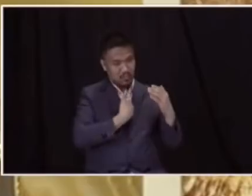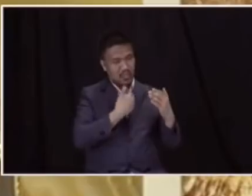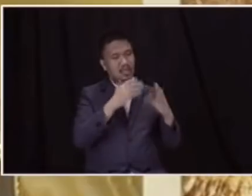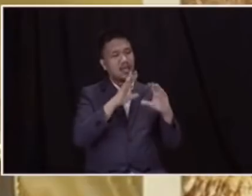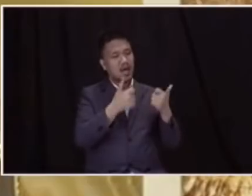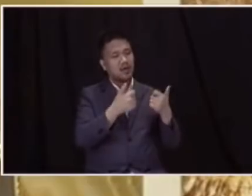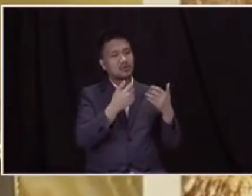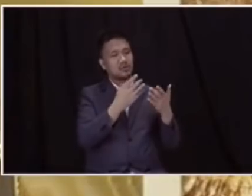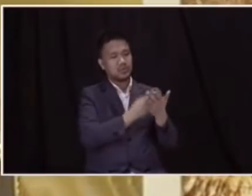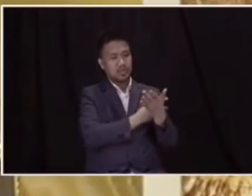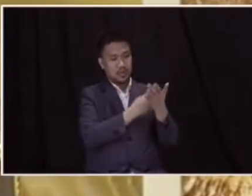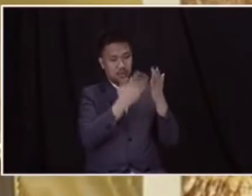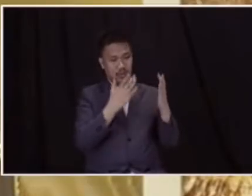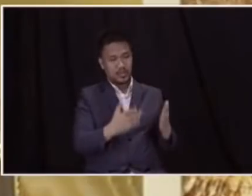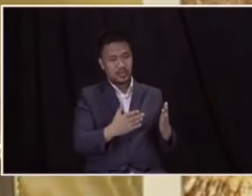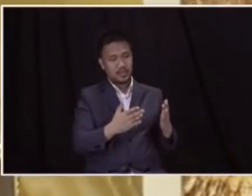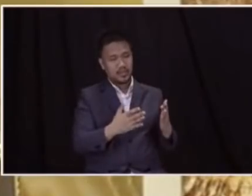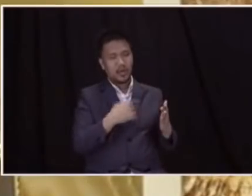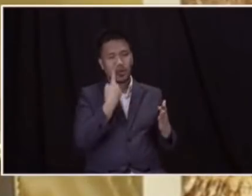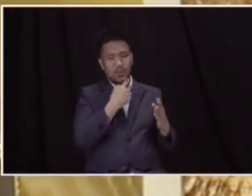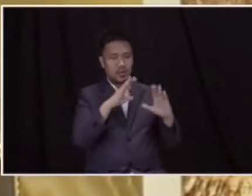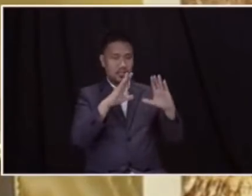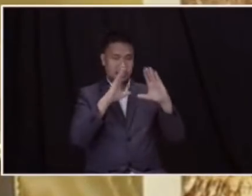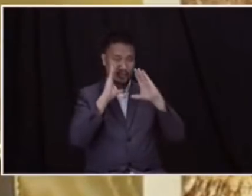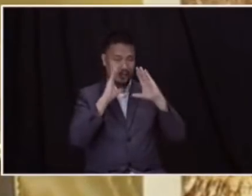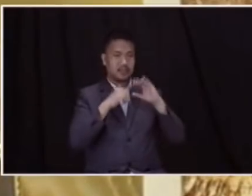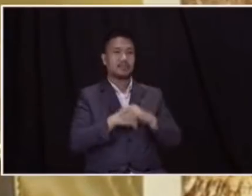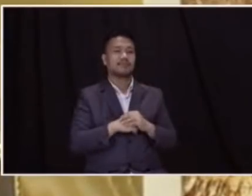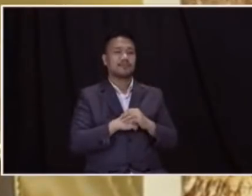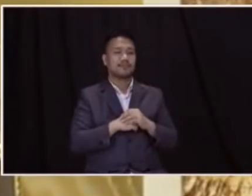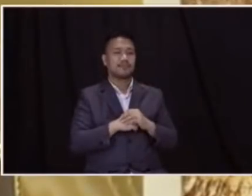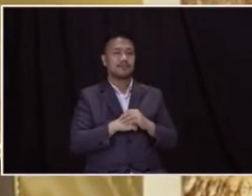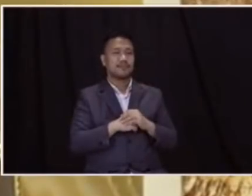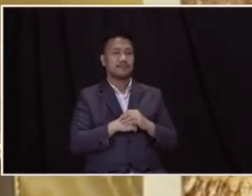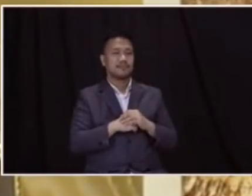shepherd who listens.